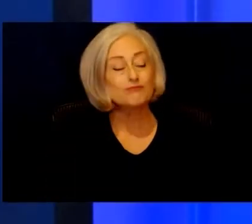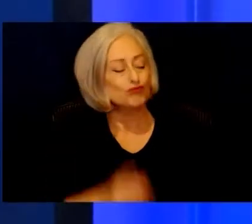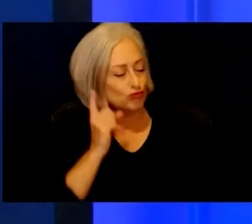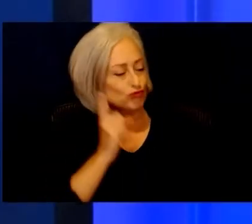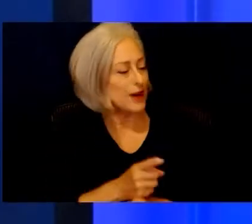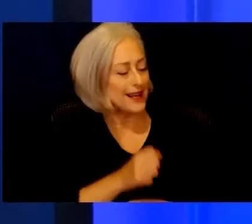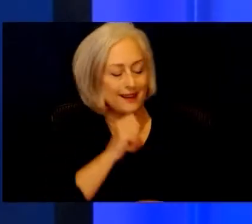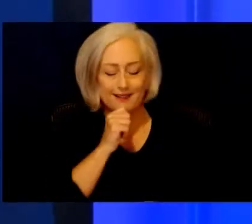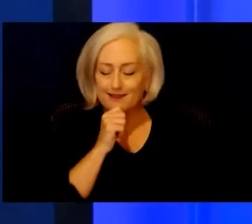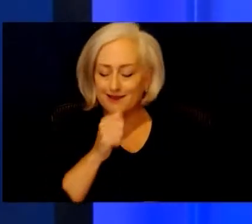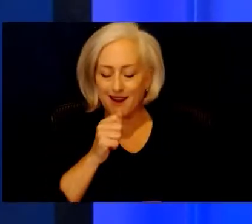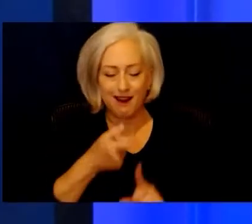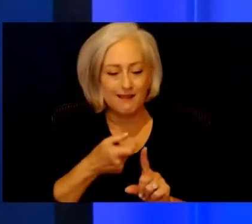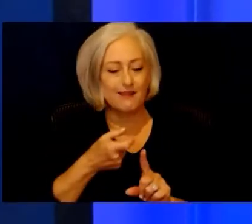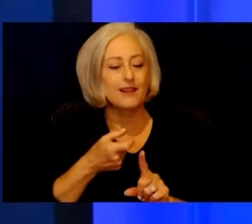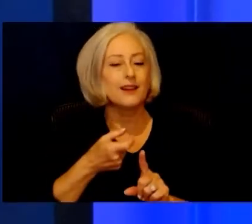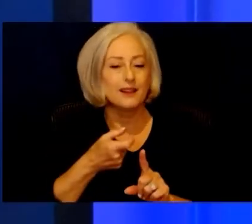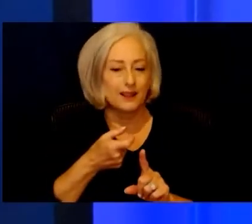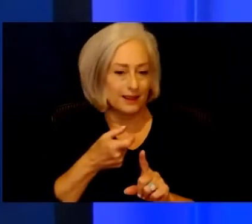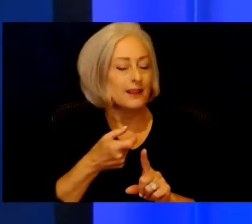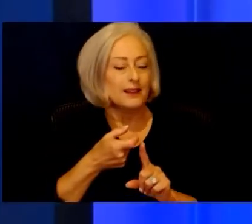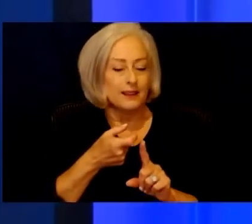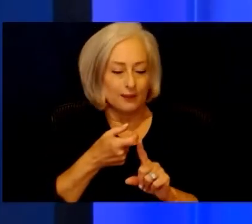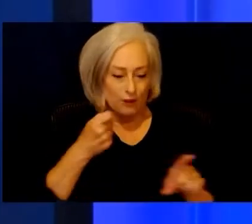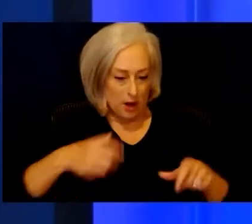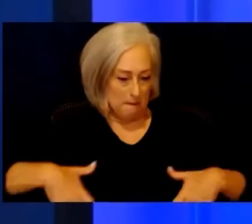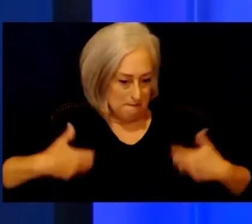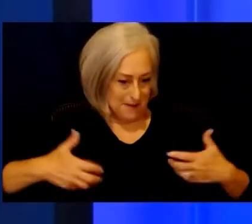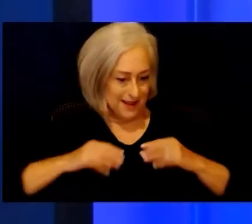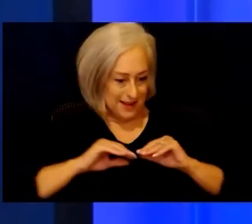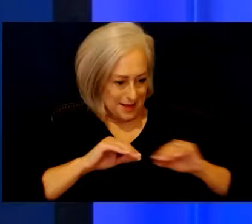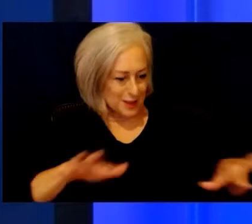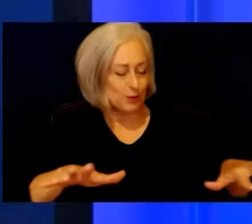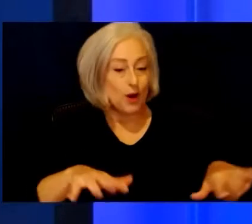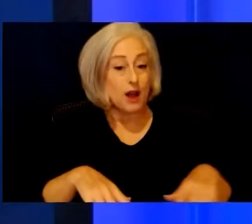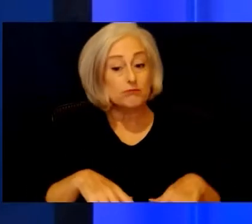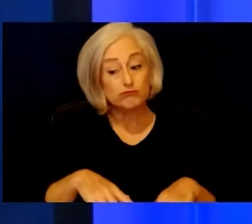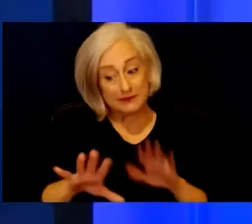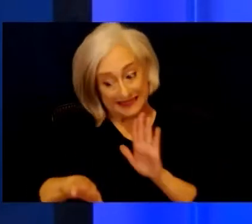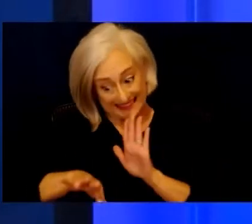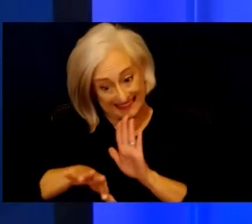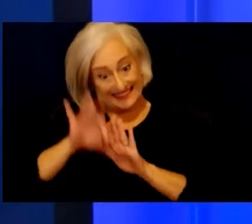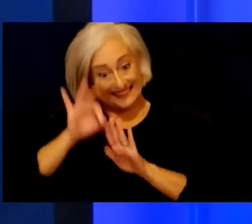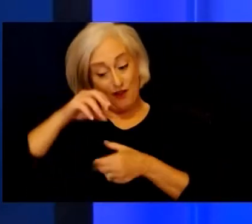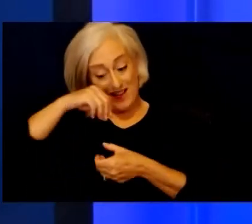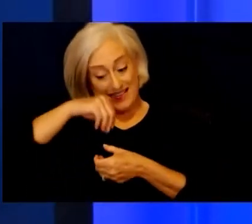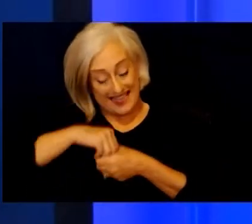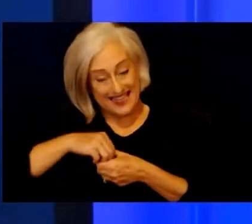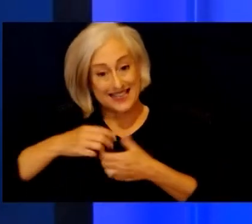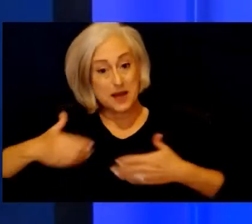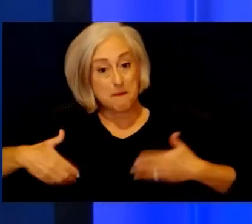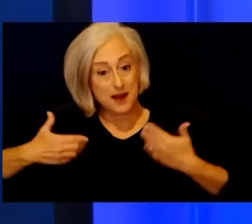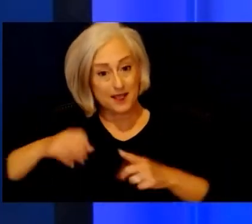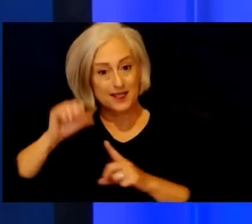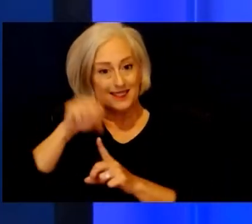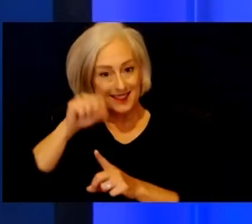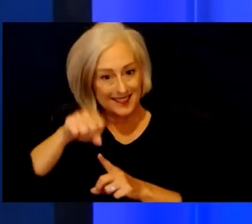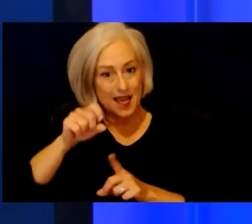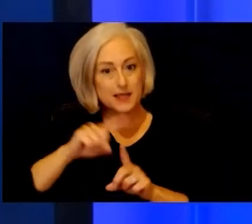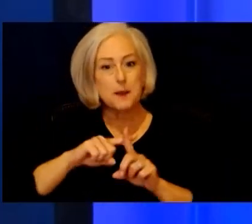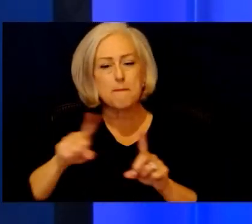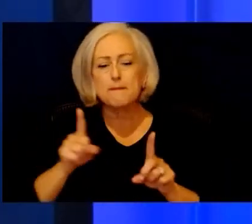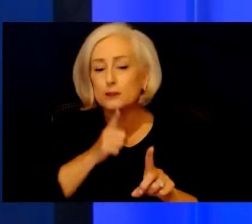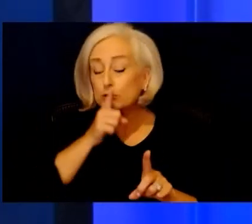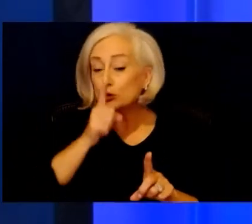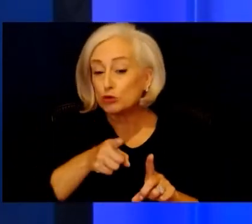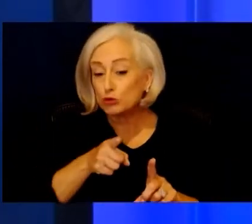monkeys, but we understand that the true host is probably some sort of rodent. Unfortunately,